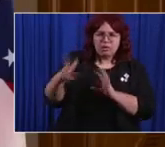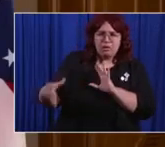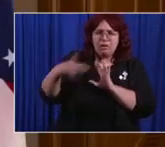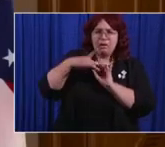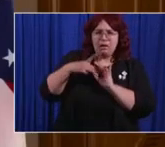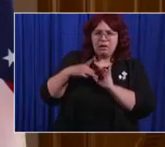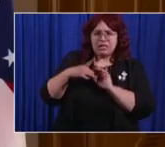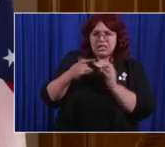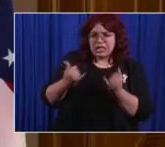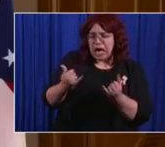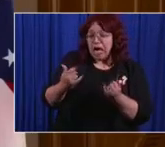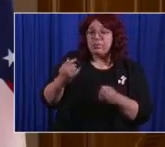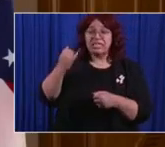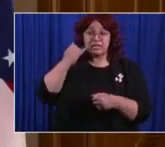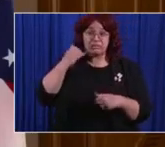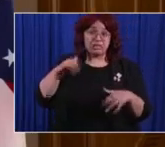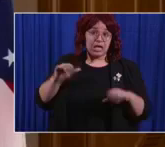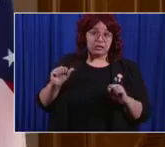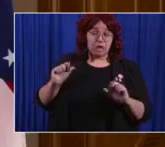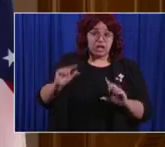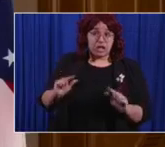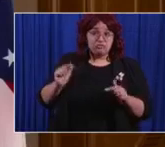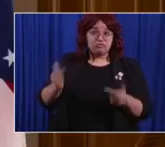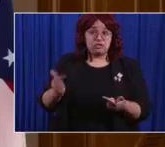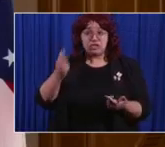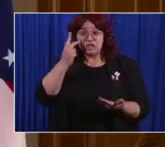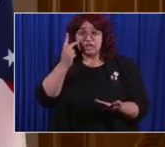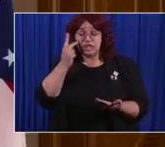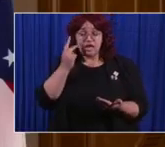go to Dr. Vanderhoff and see if he has anything to add to